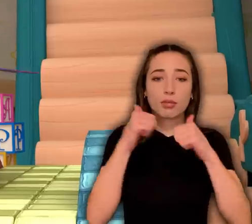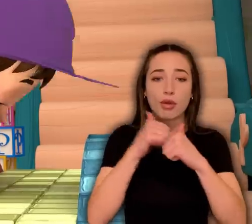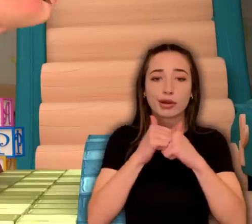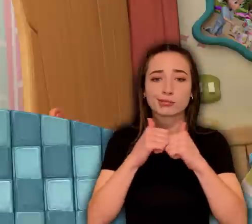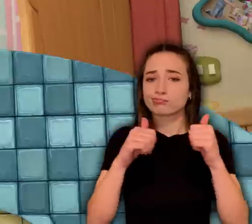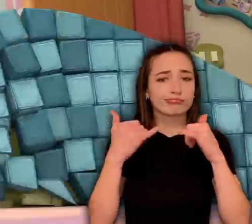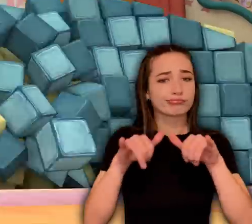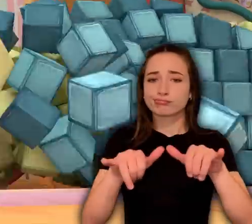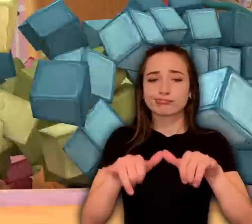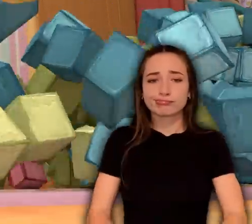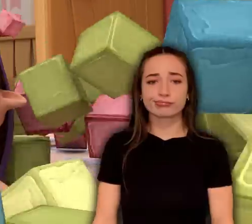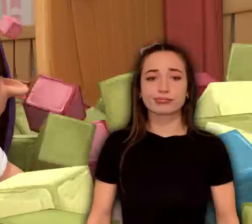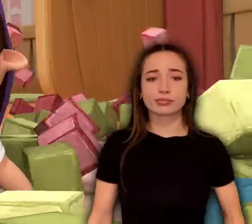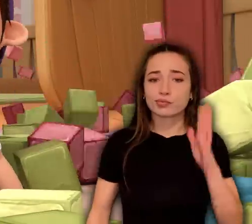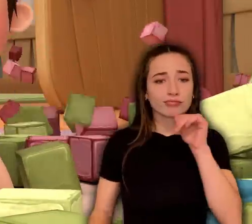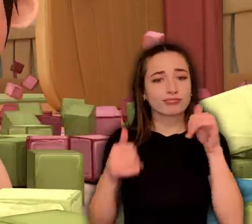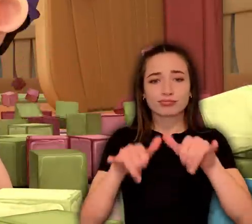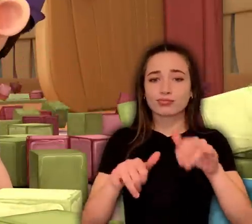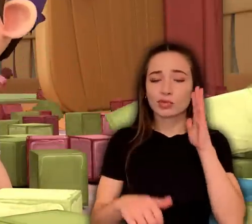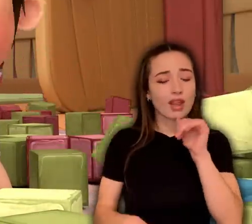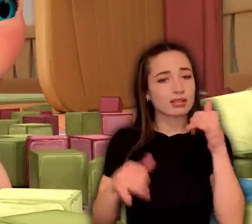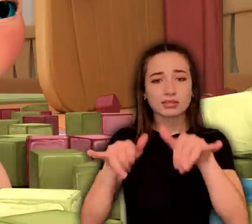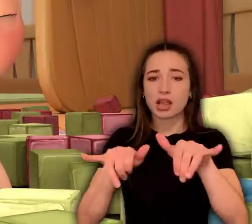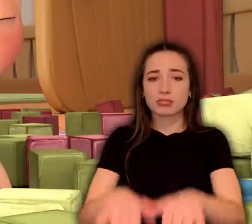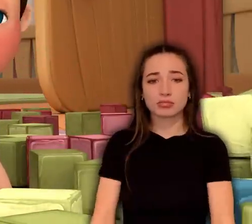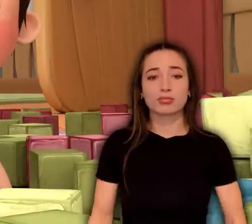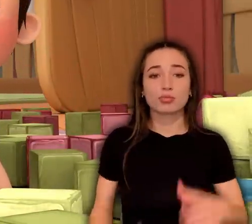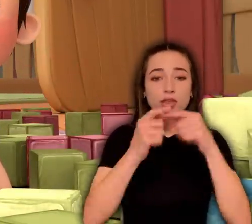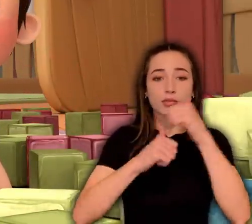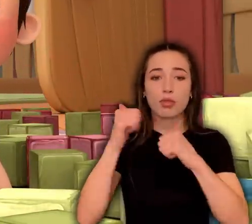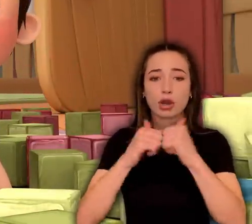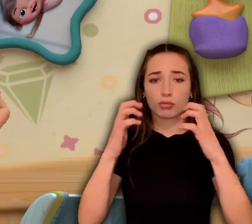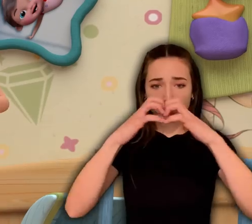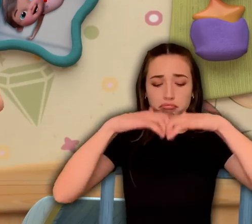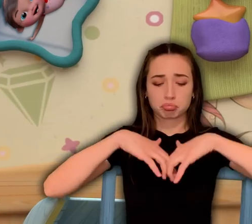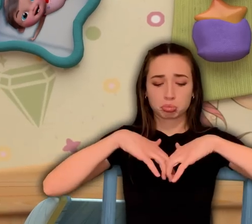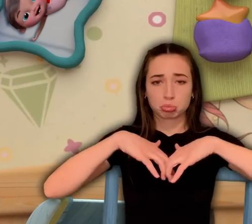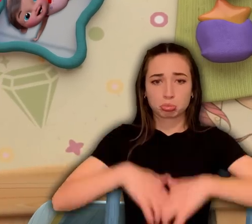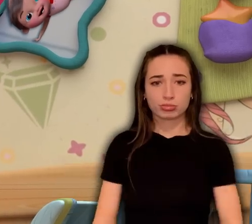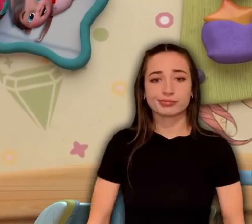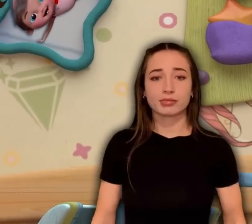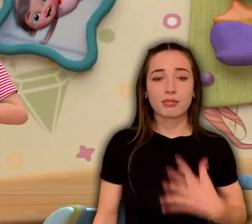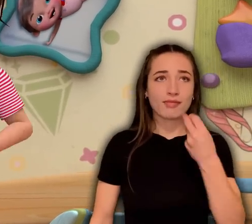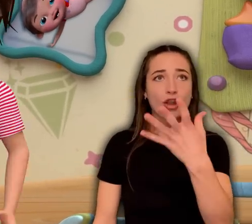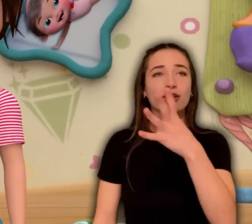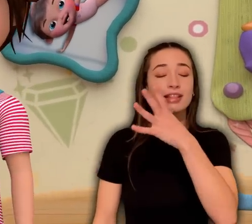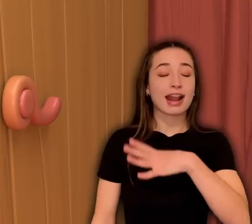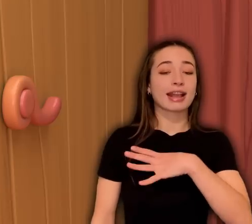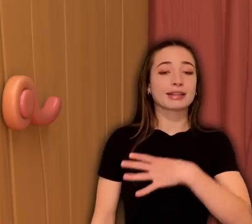and water will not stay will not stay will not stay bricks and water will not stay